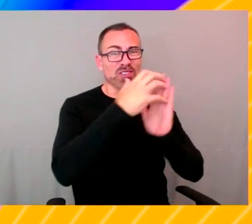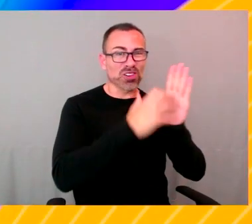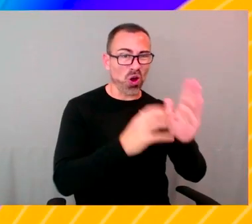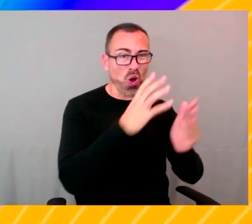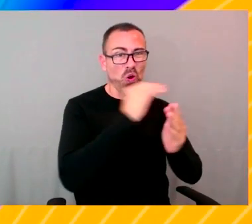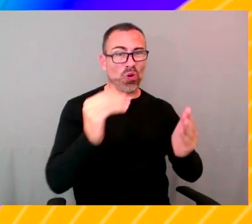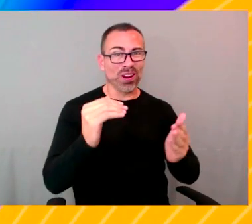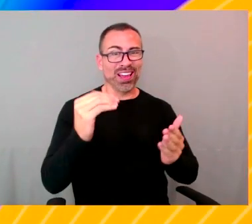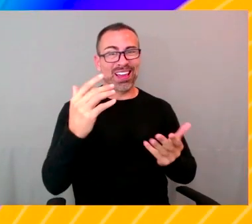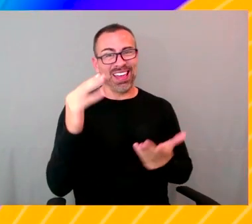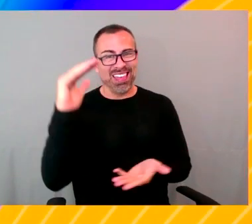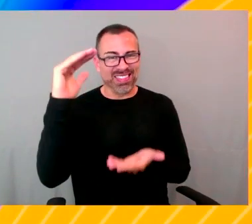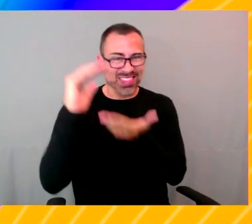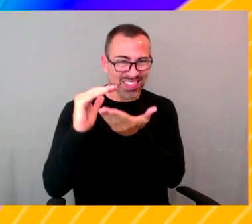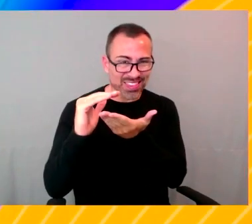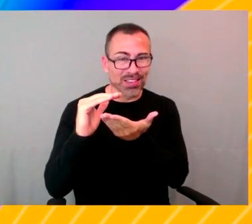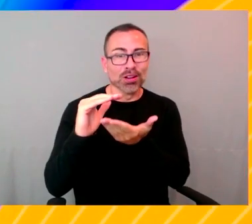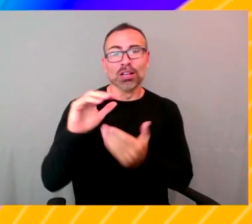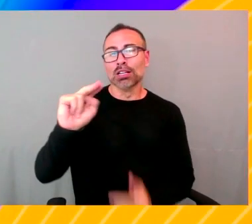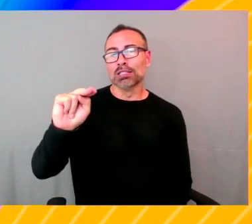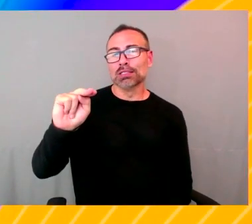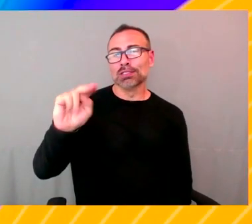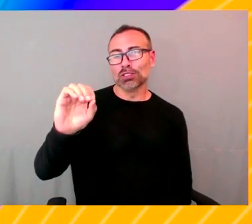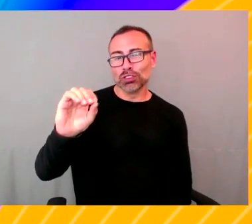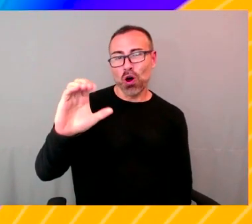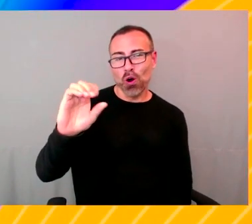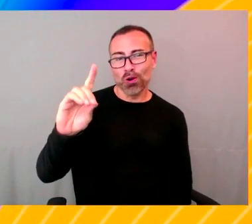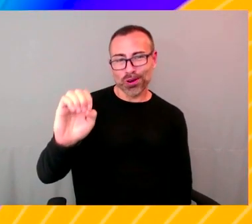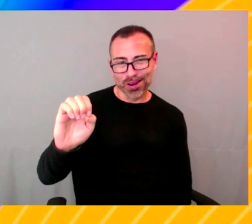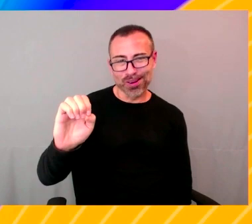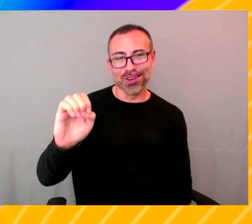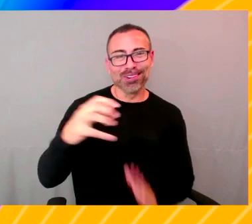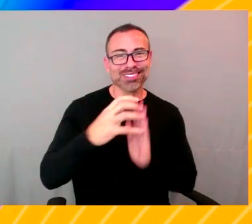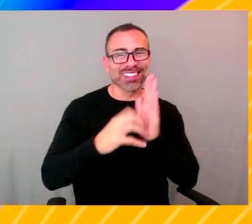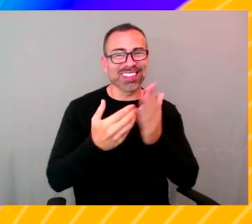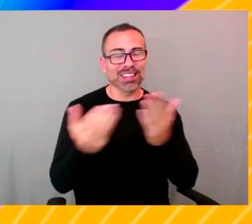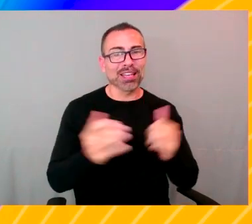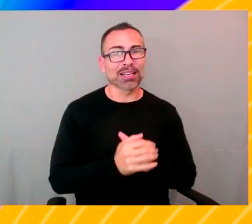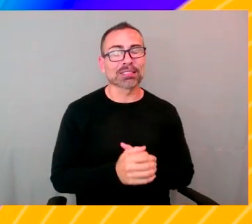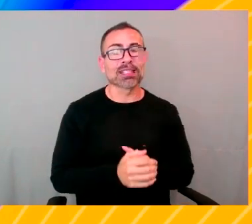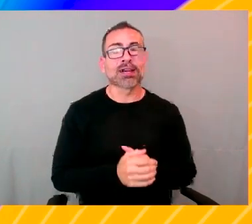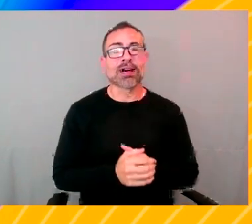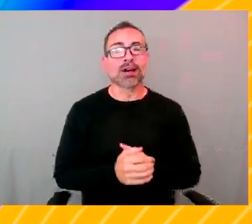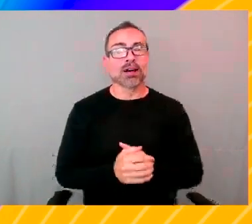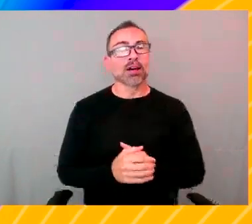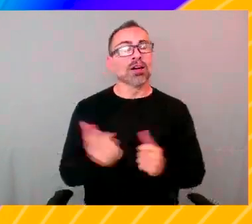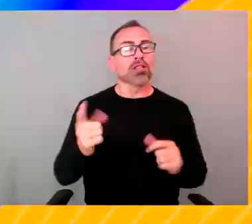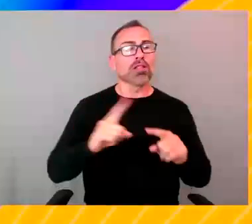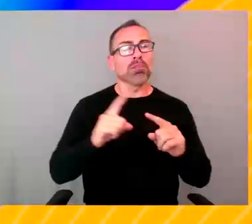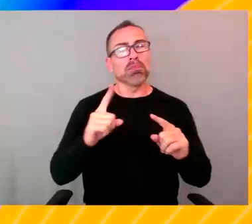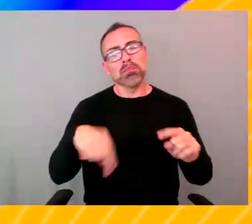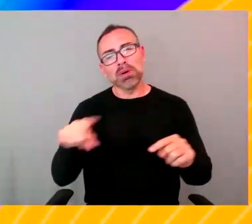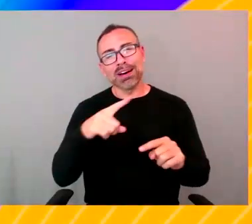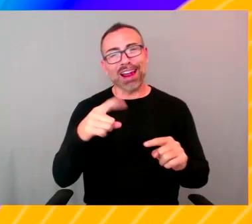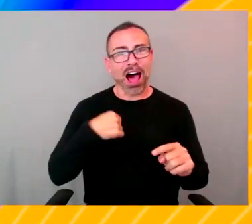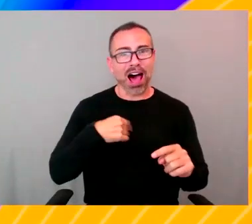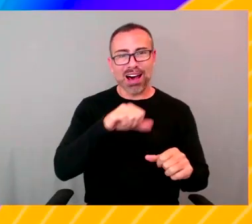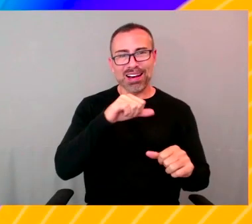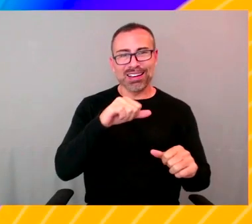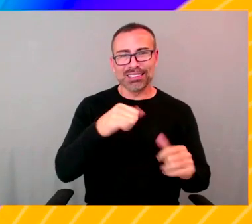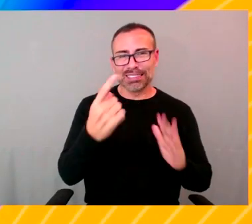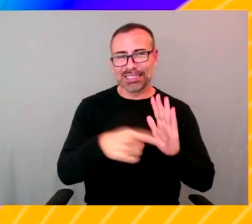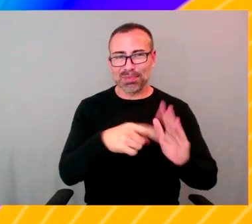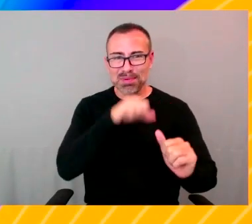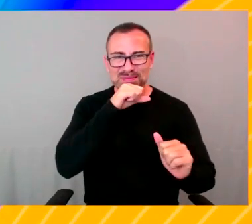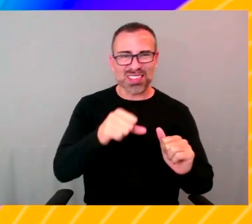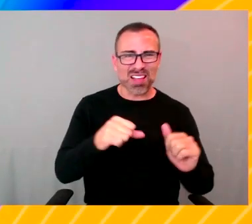are, times when I do want to dive under the hood, maybe tweak some stuff, make some manual integration. And then those ways of having version